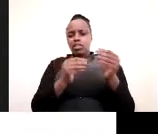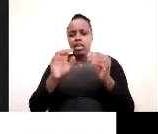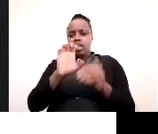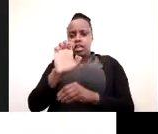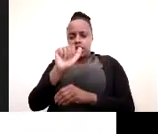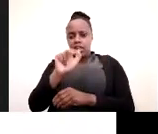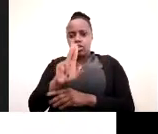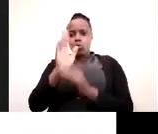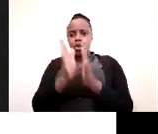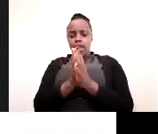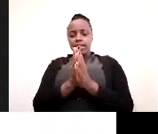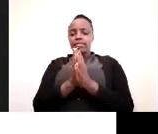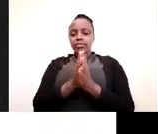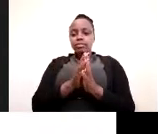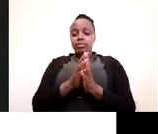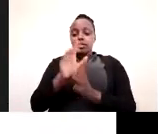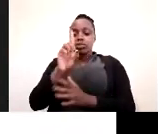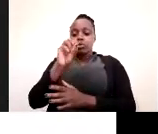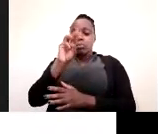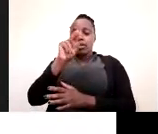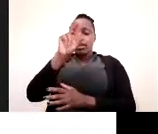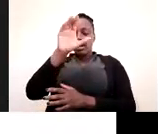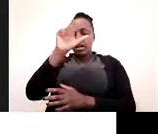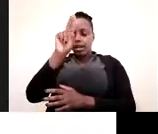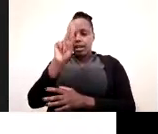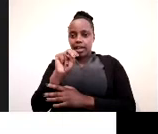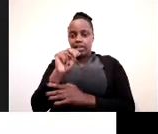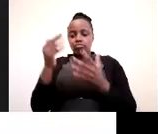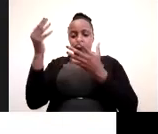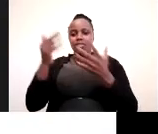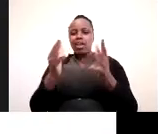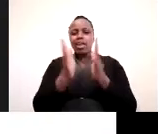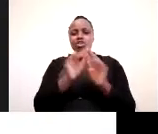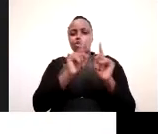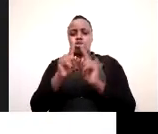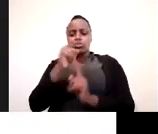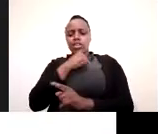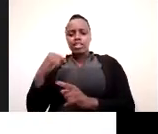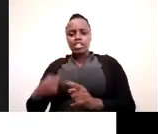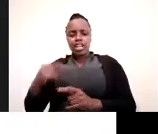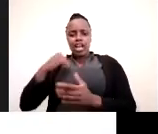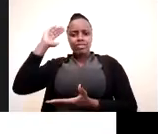Dominican Republic as well, while exports from China shrink, probably mostly due to